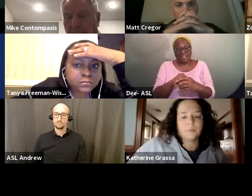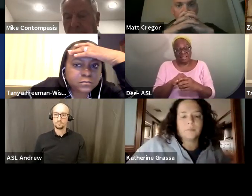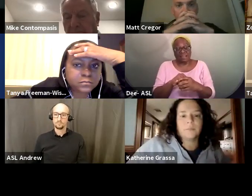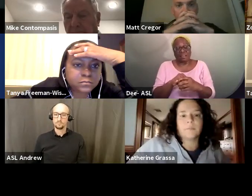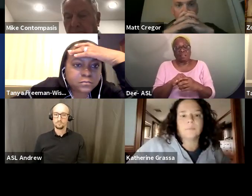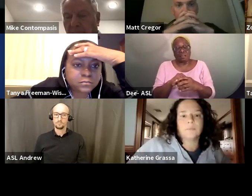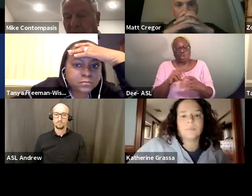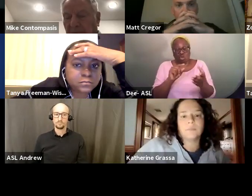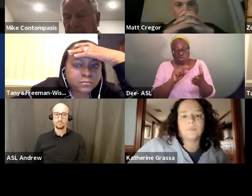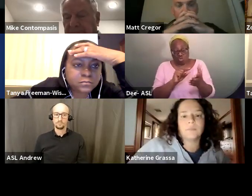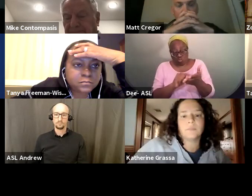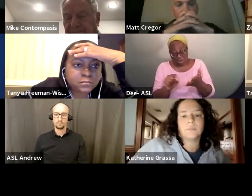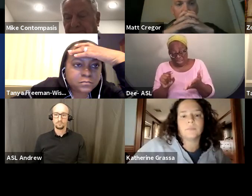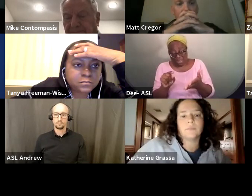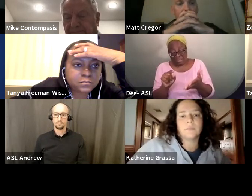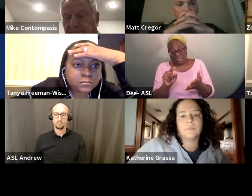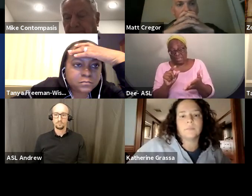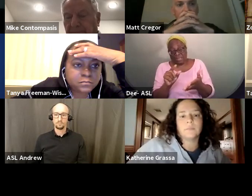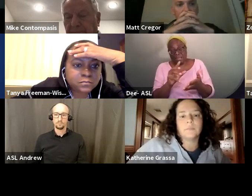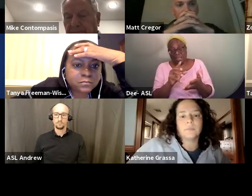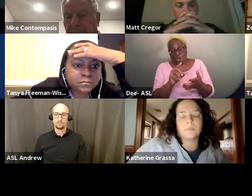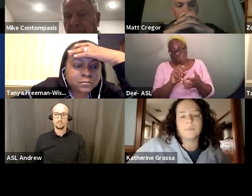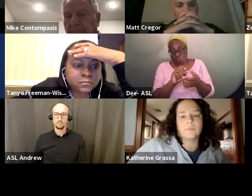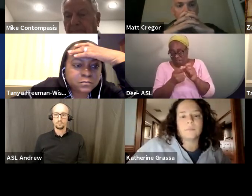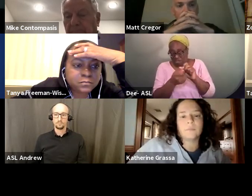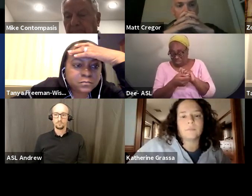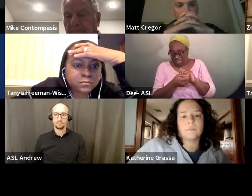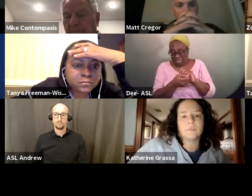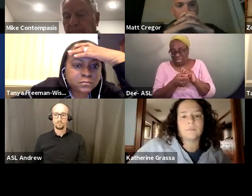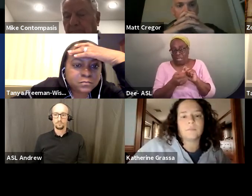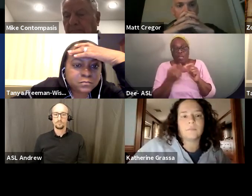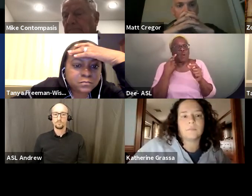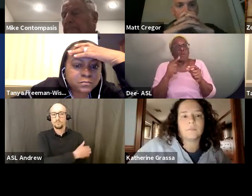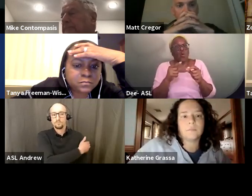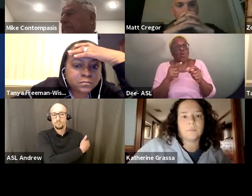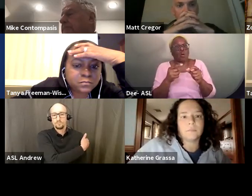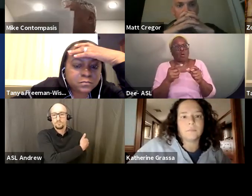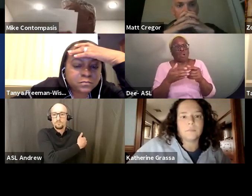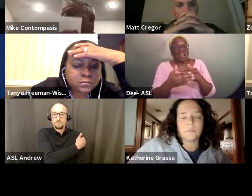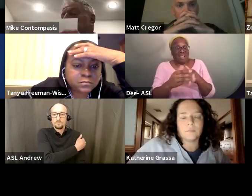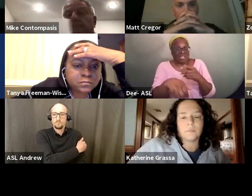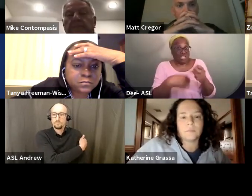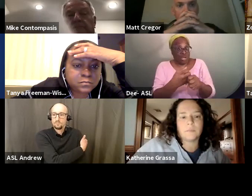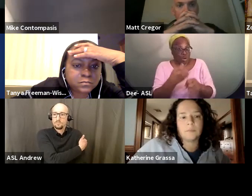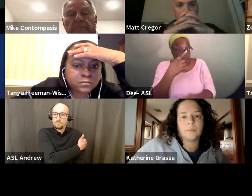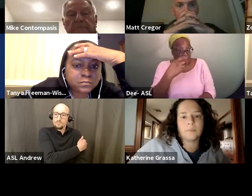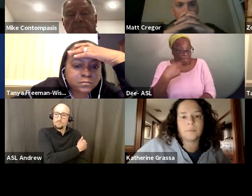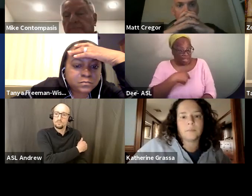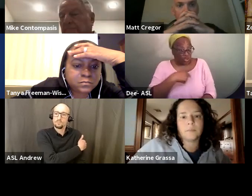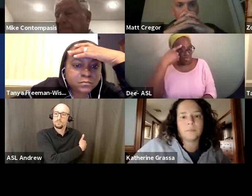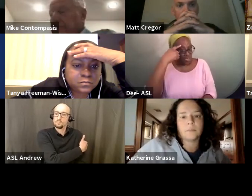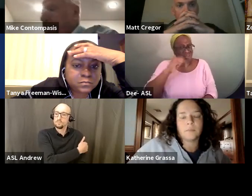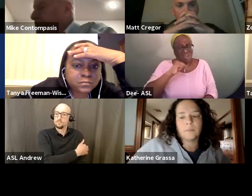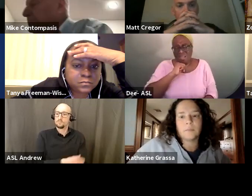the grade revisions for the following year, precisely because we thought it was